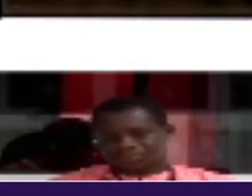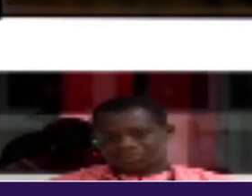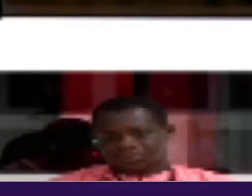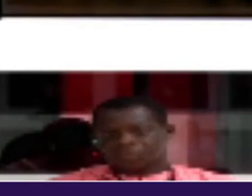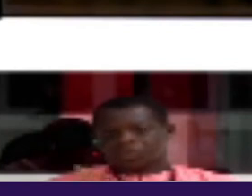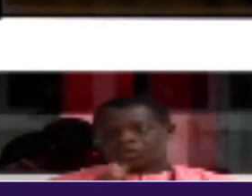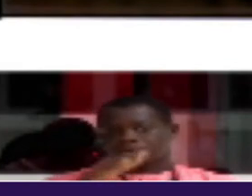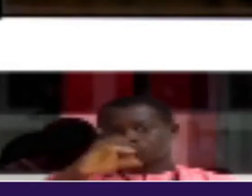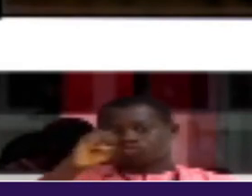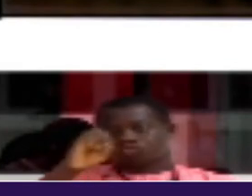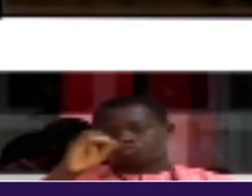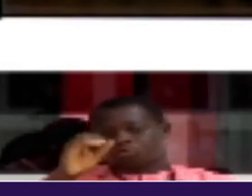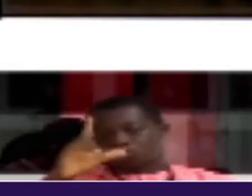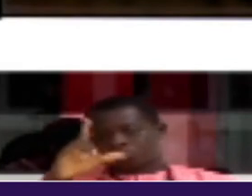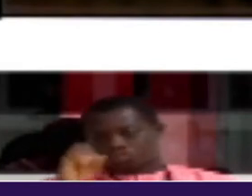Sololo.